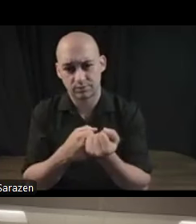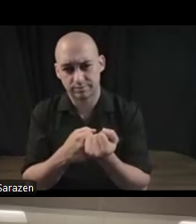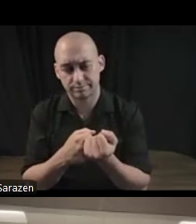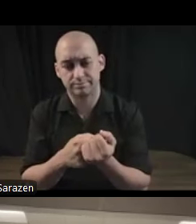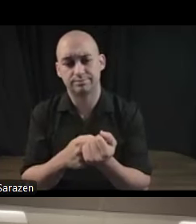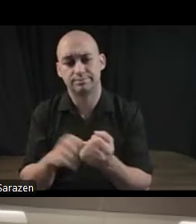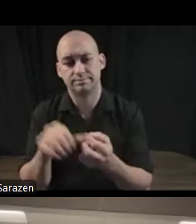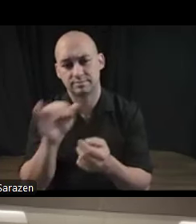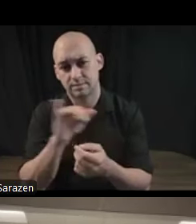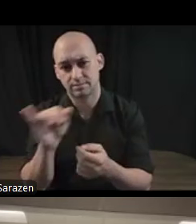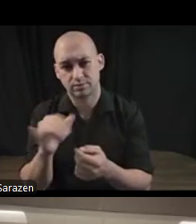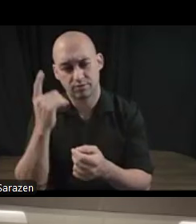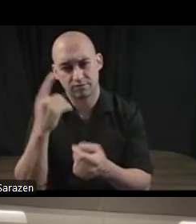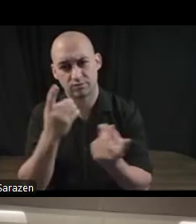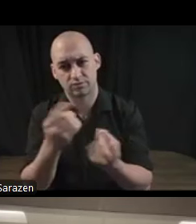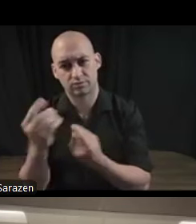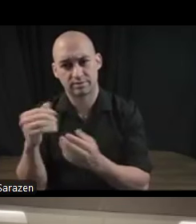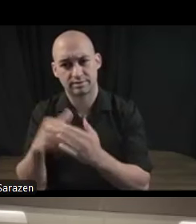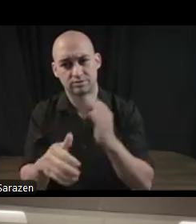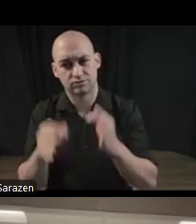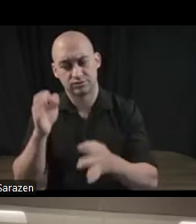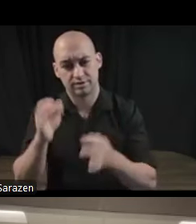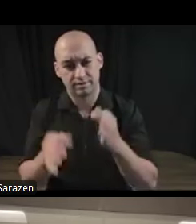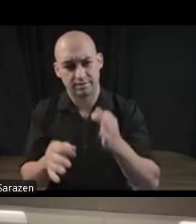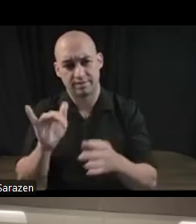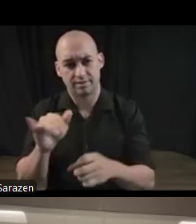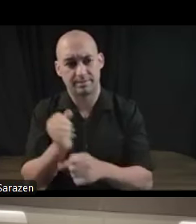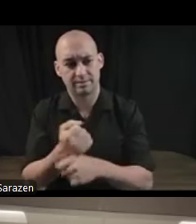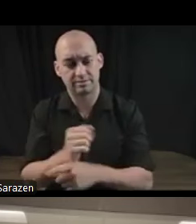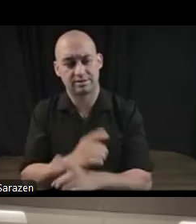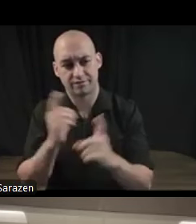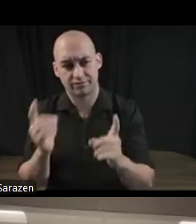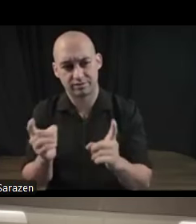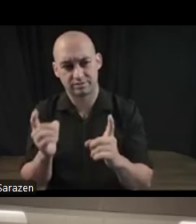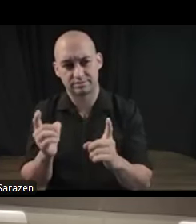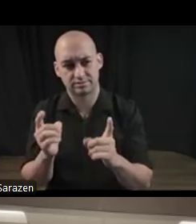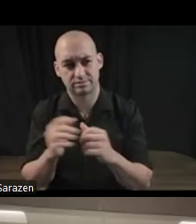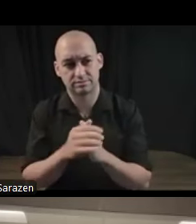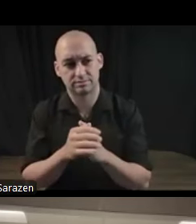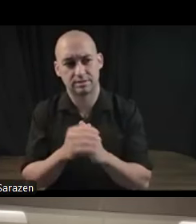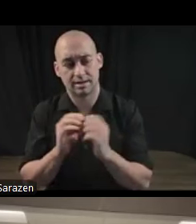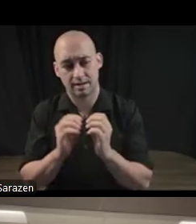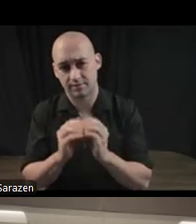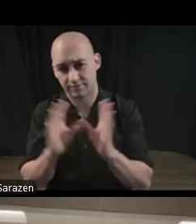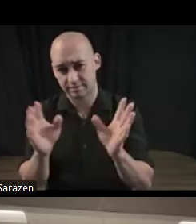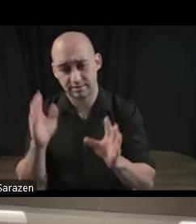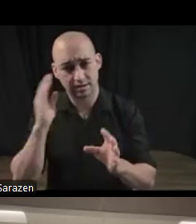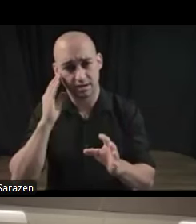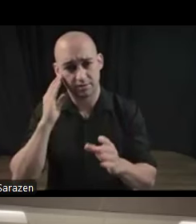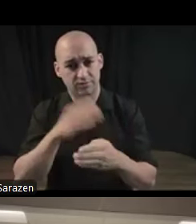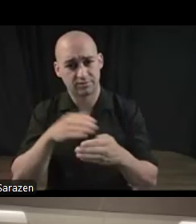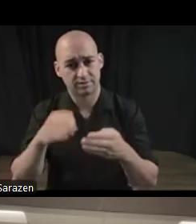similar to what we did in the trial, because that did make a difference, obviously